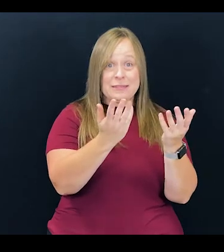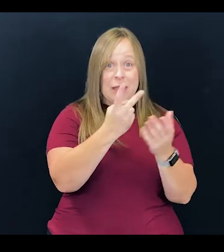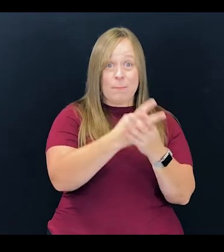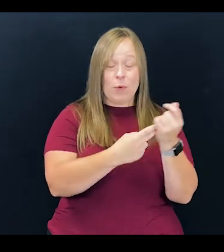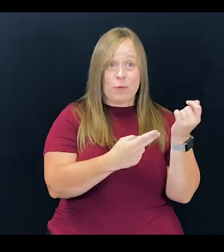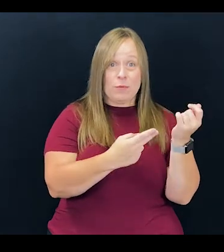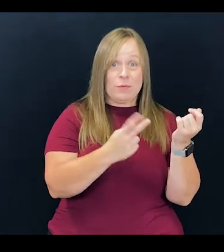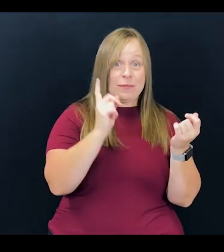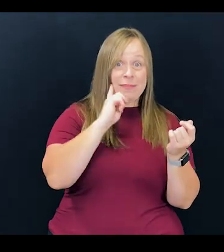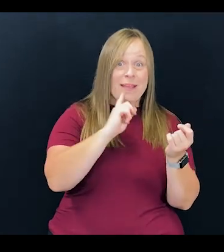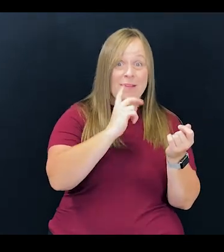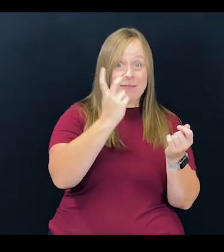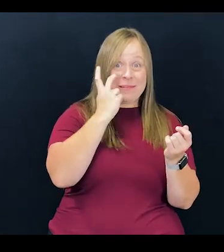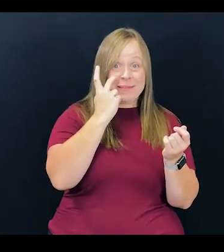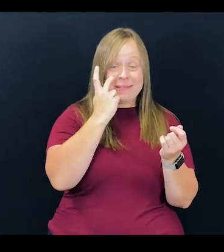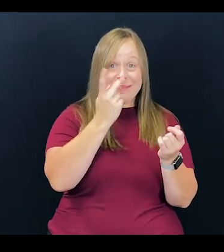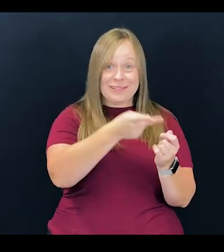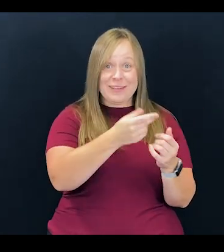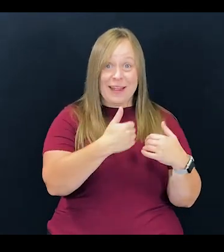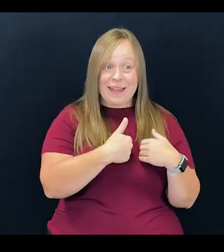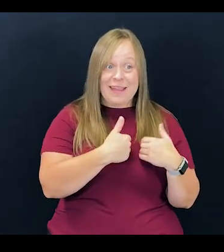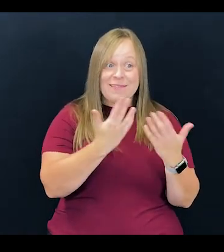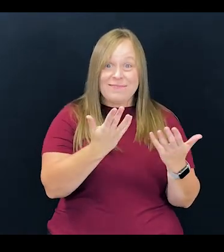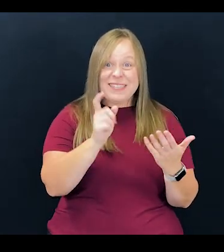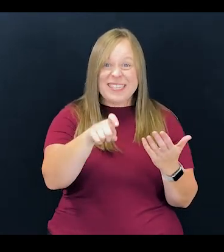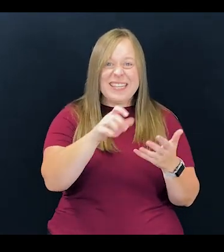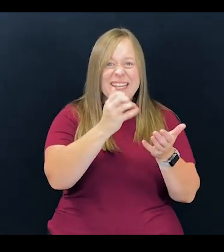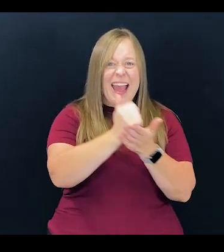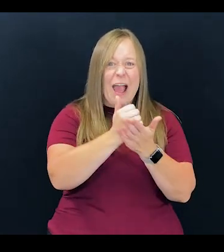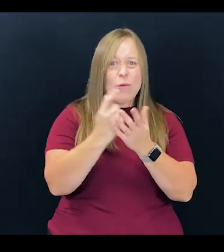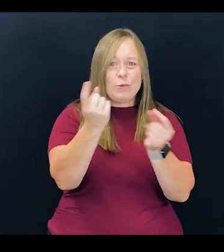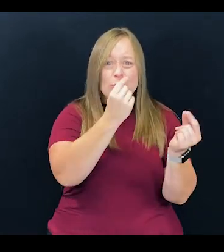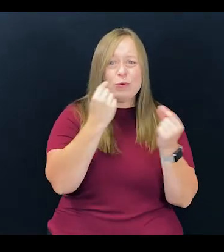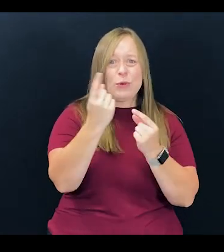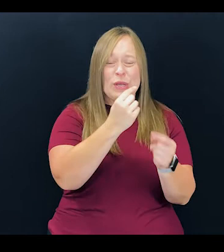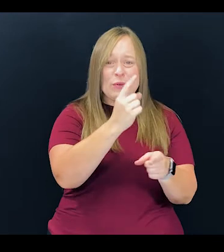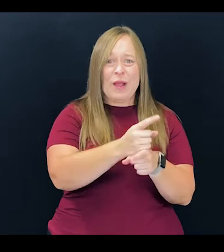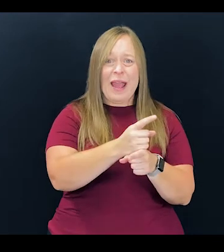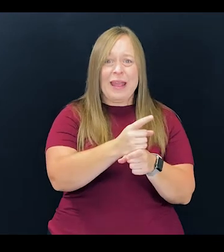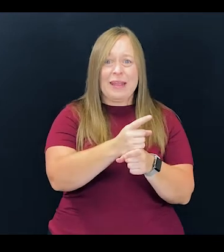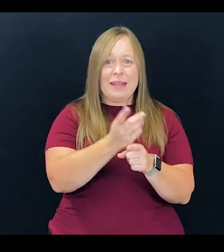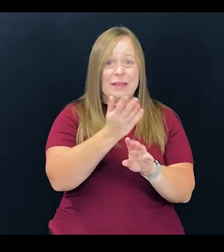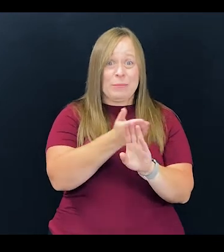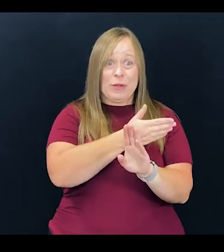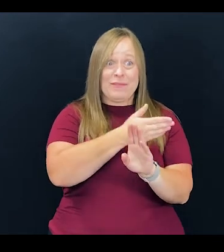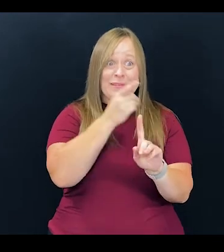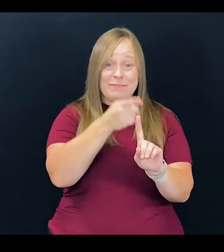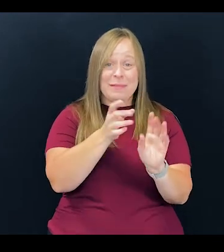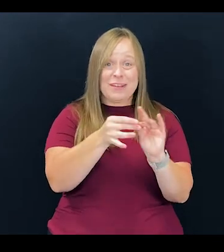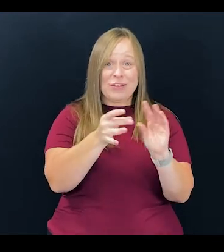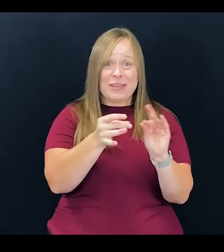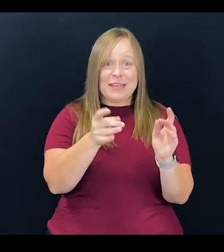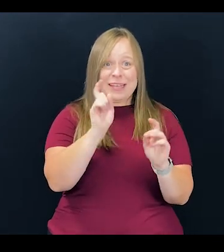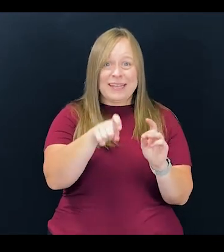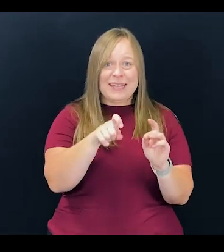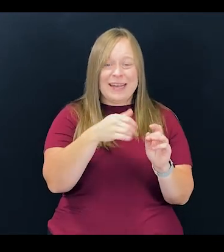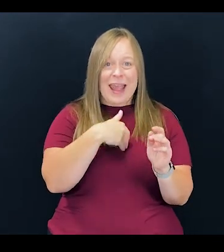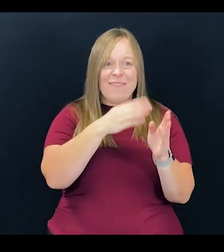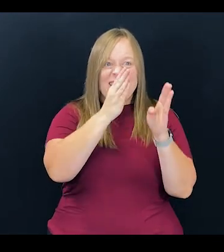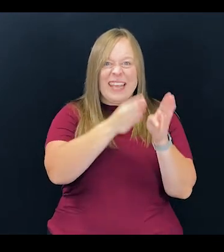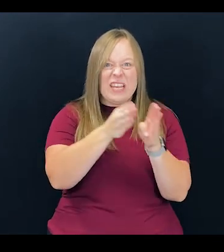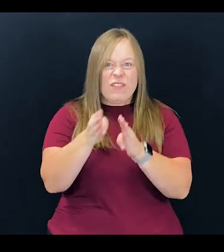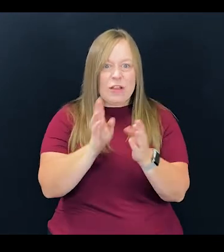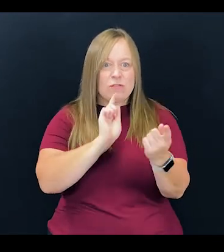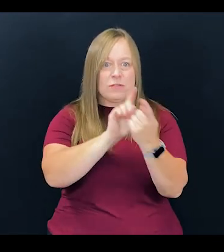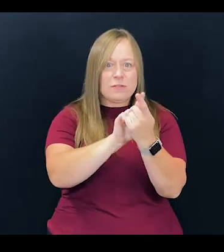which a person with both deafness and blindness, you need help getting around. And to our previous point,